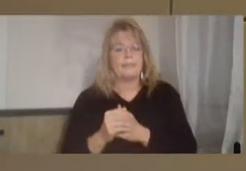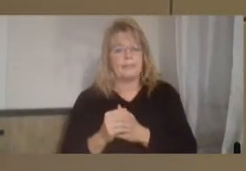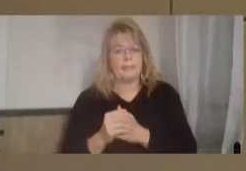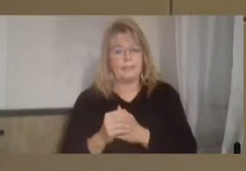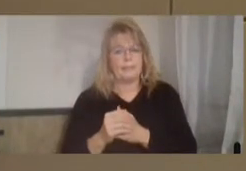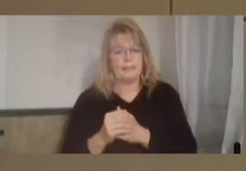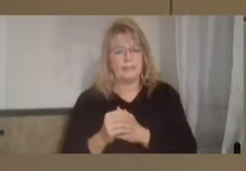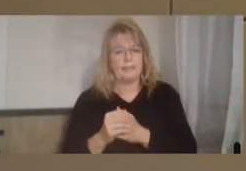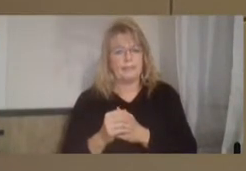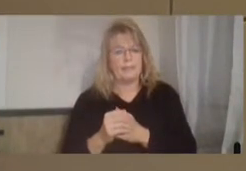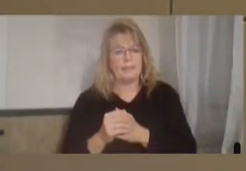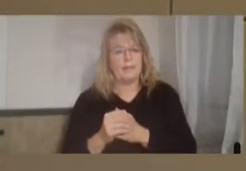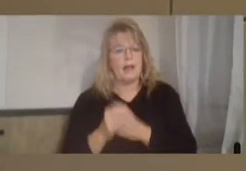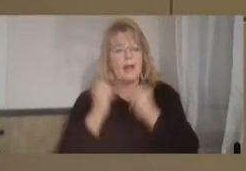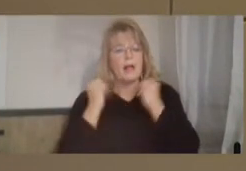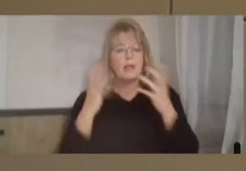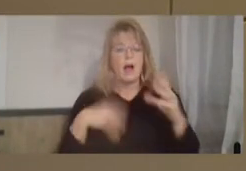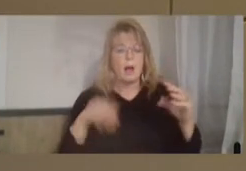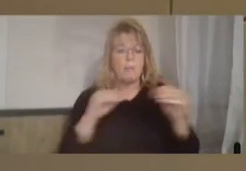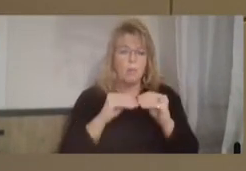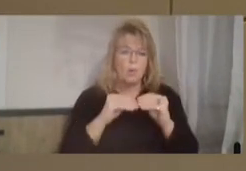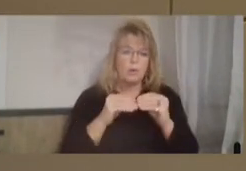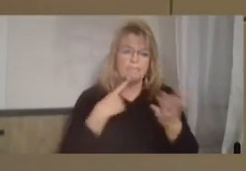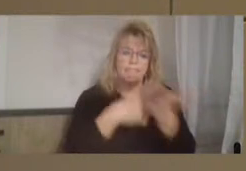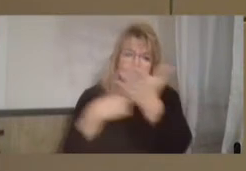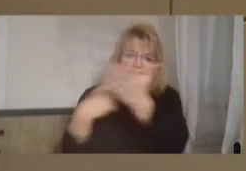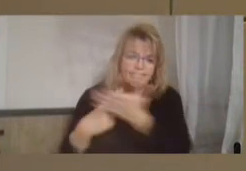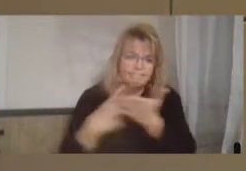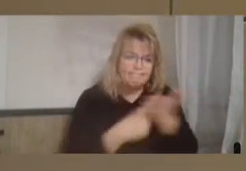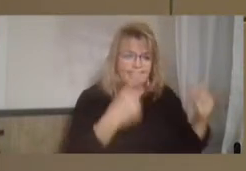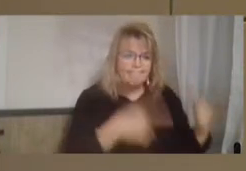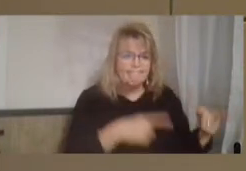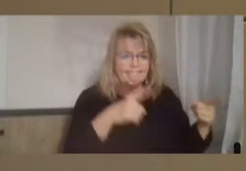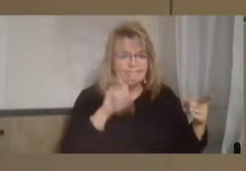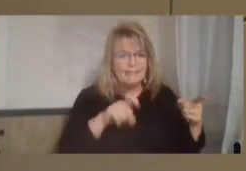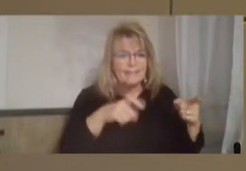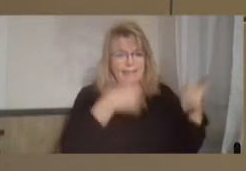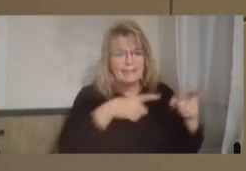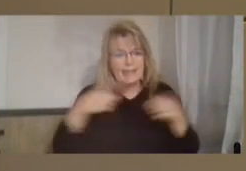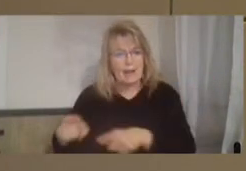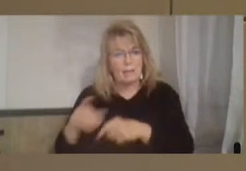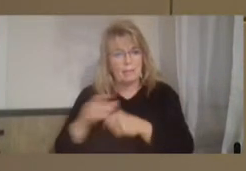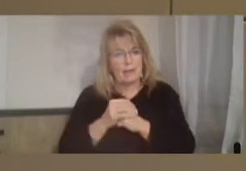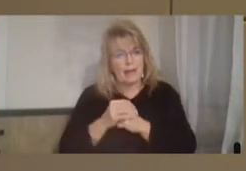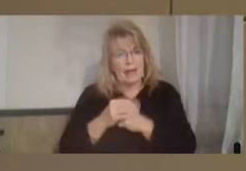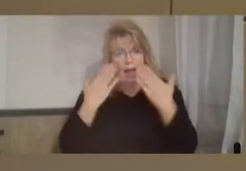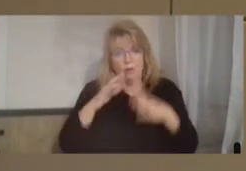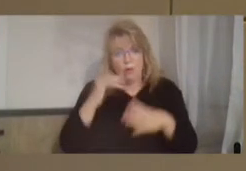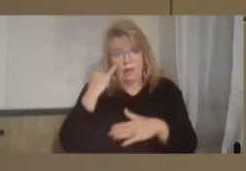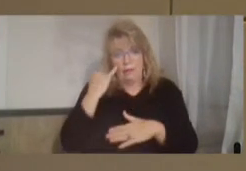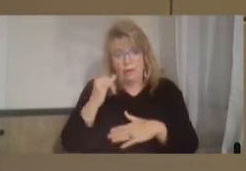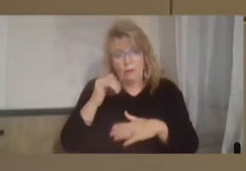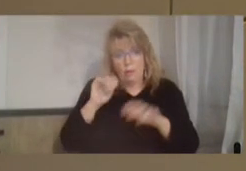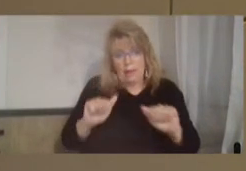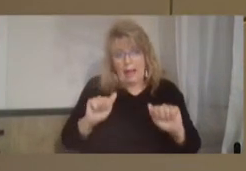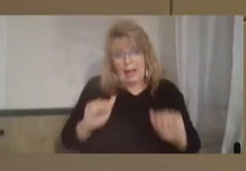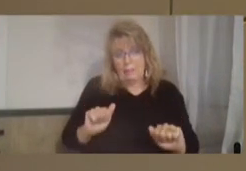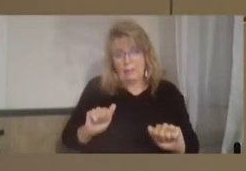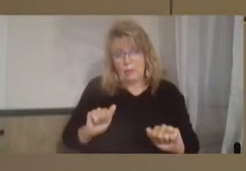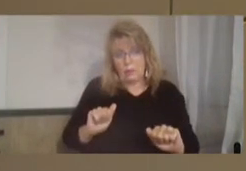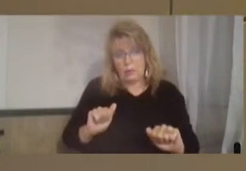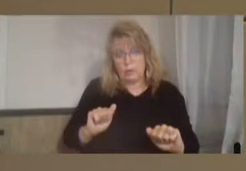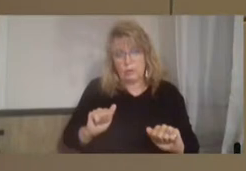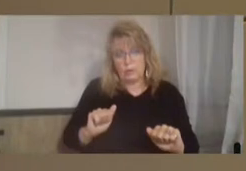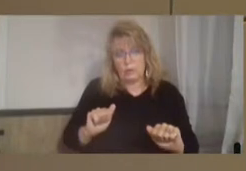There is a lot more conversation that needs to occur, Ms. Anderson. So I don't know if we will be able to reach a